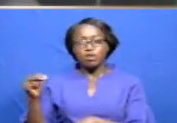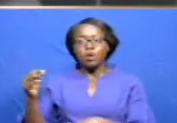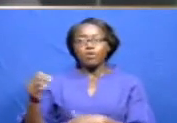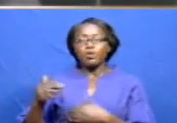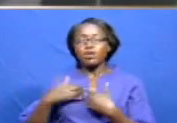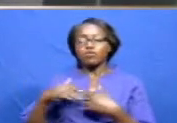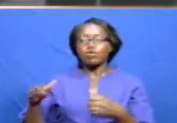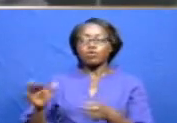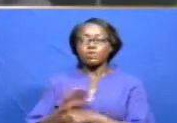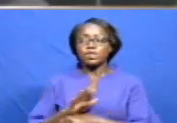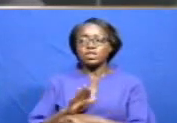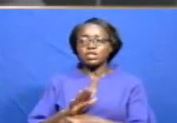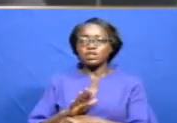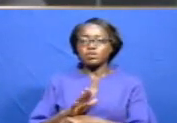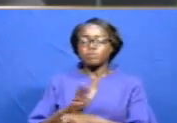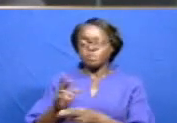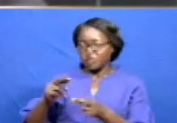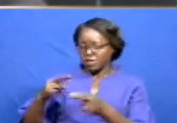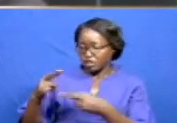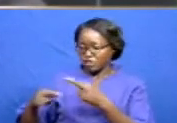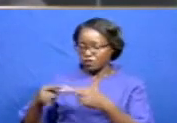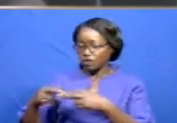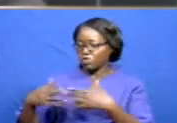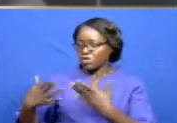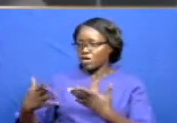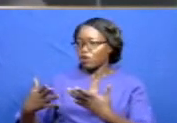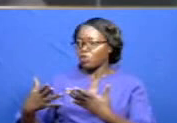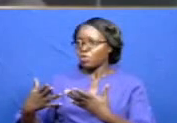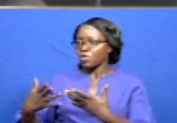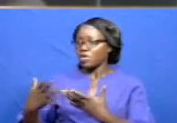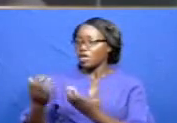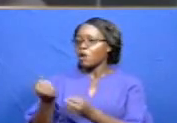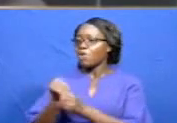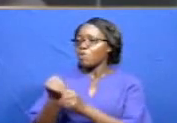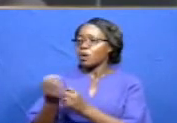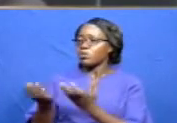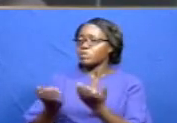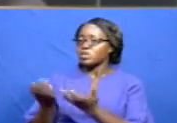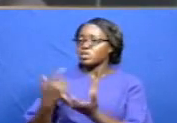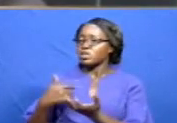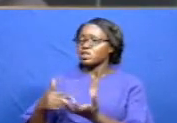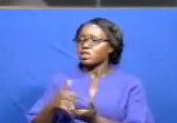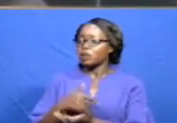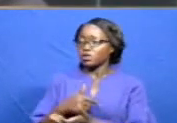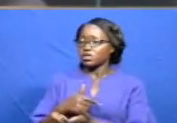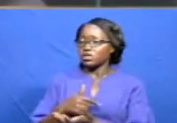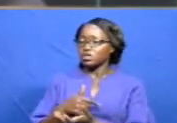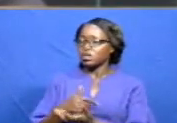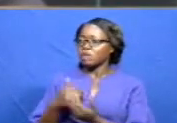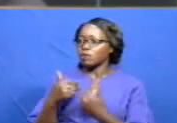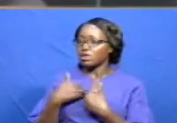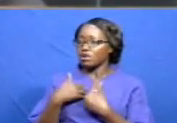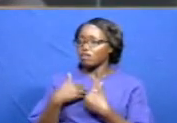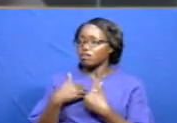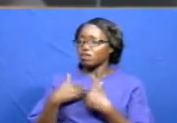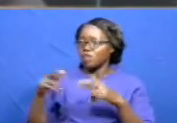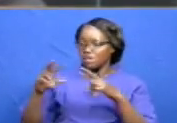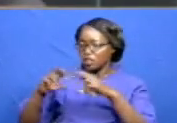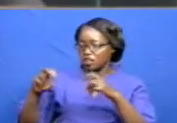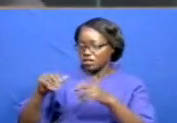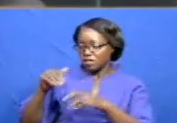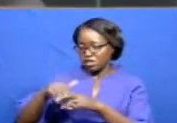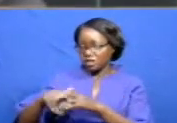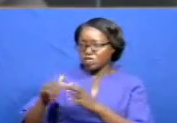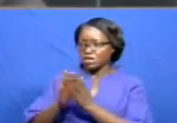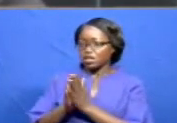completely review the way we go about doing our business. We have regular check-ins.